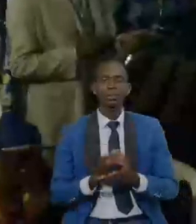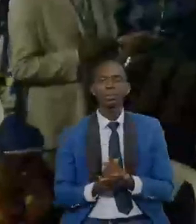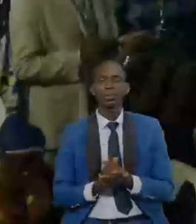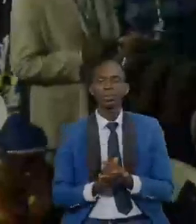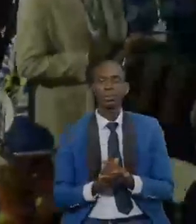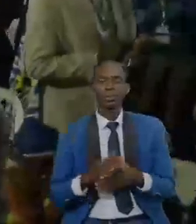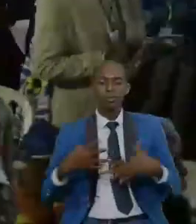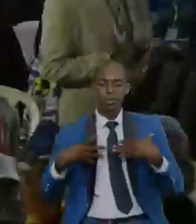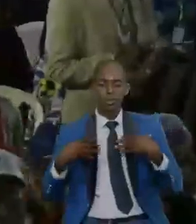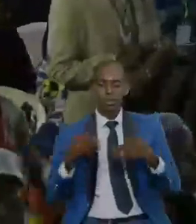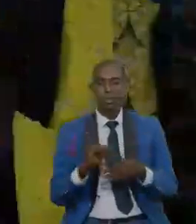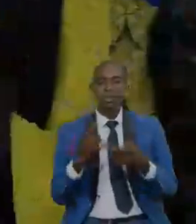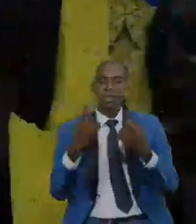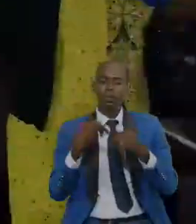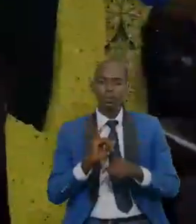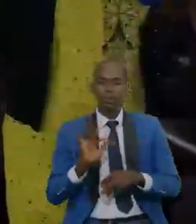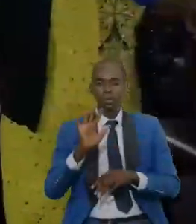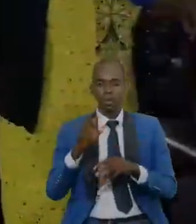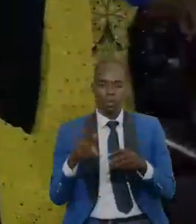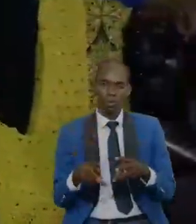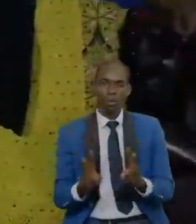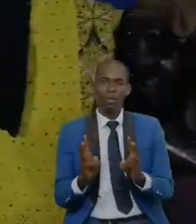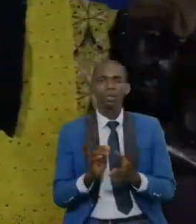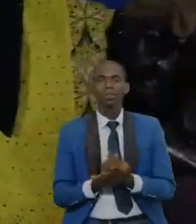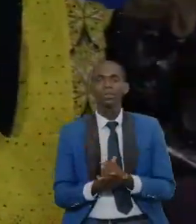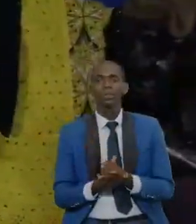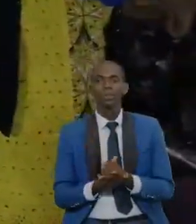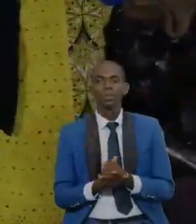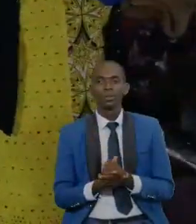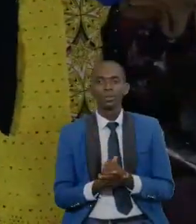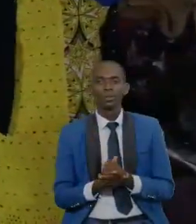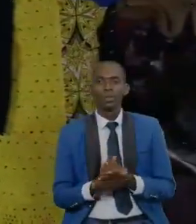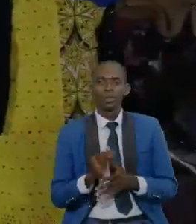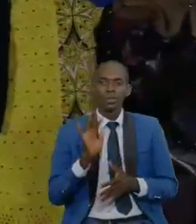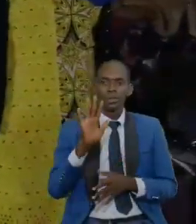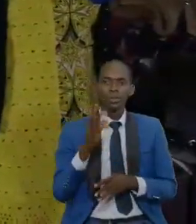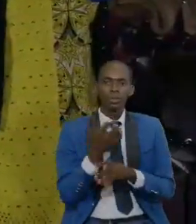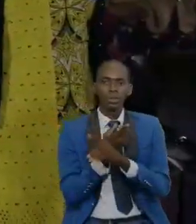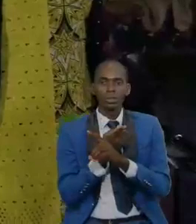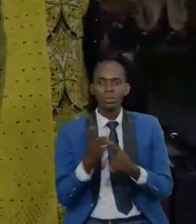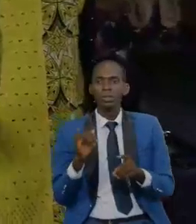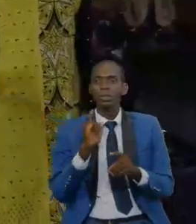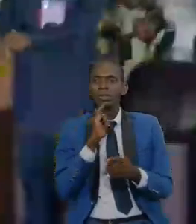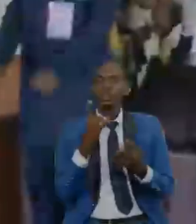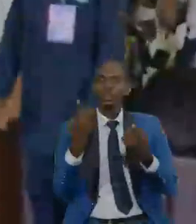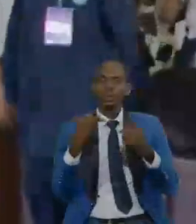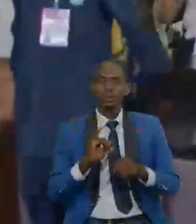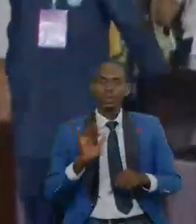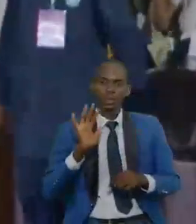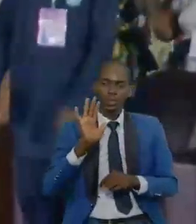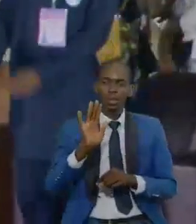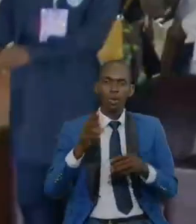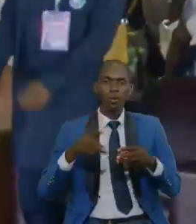Healing coming your way. Your deliverance is coming your way.